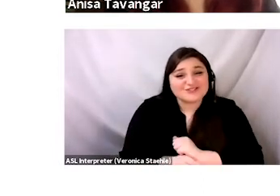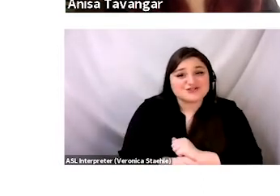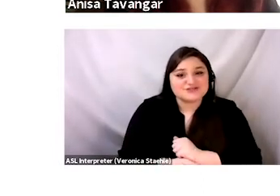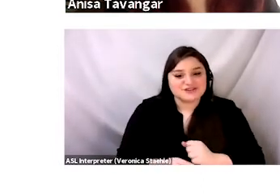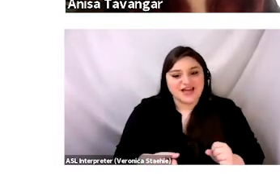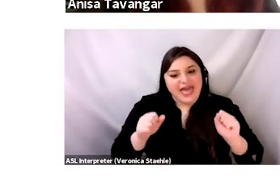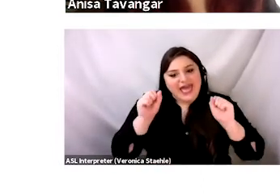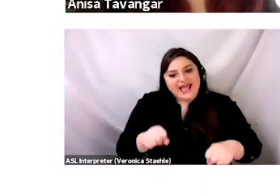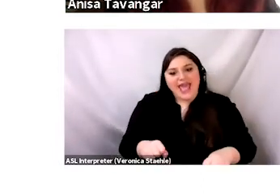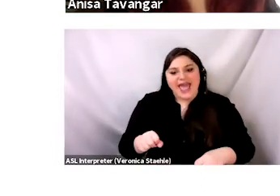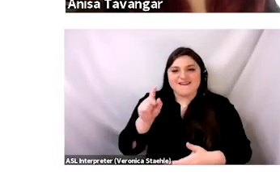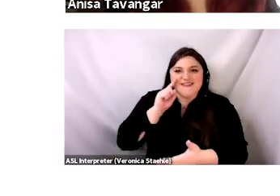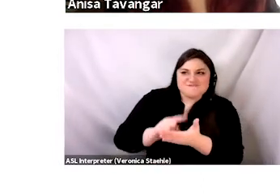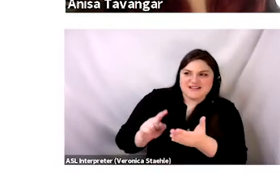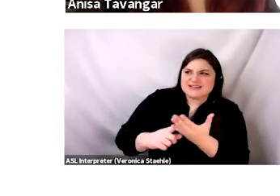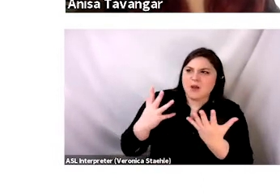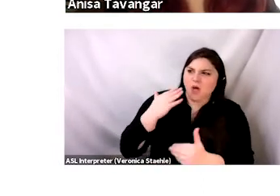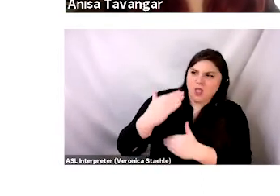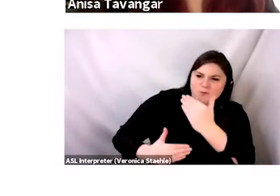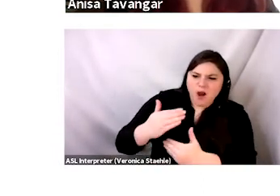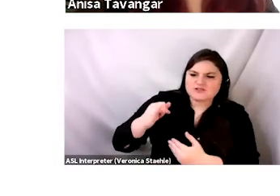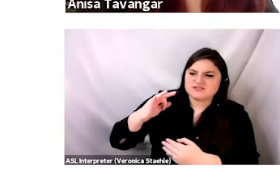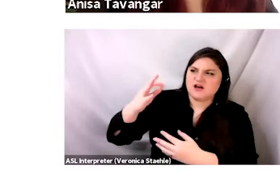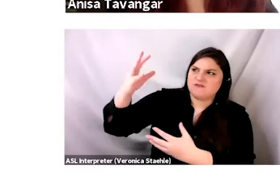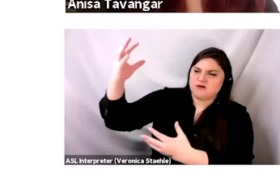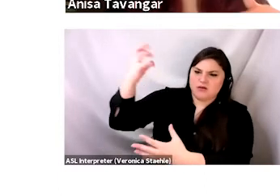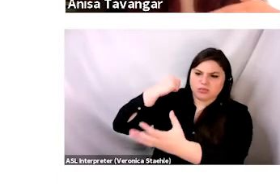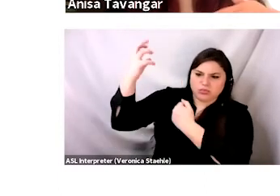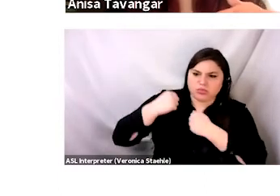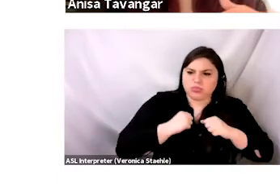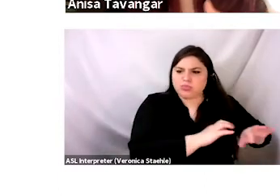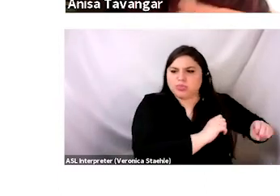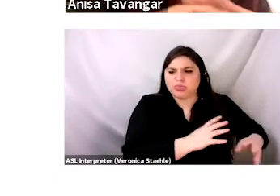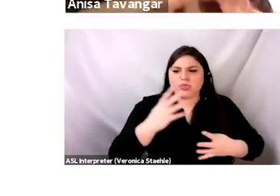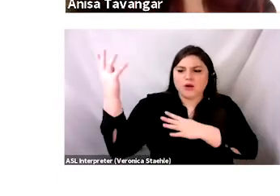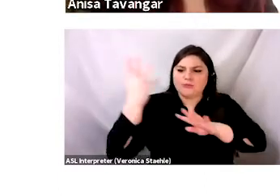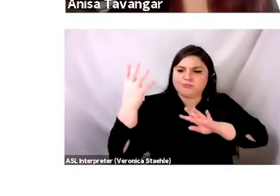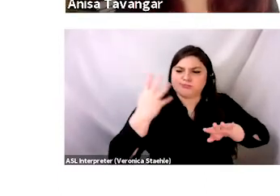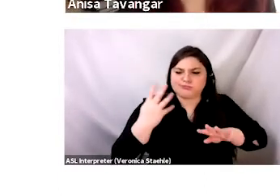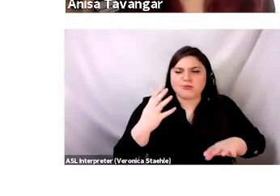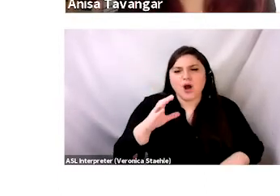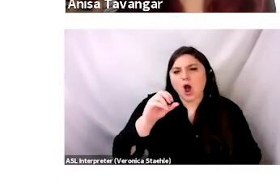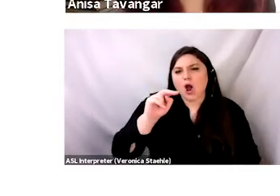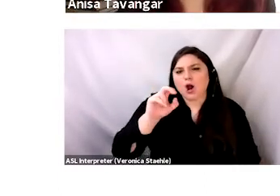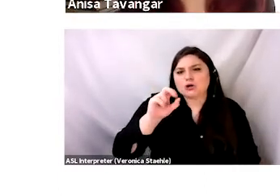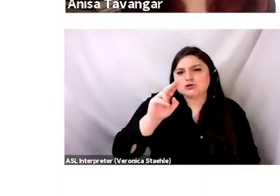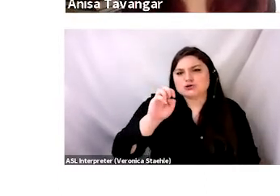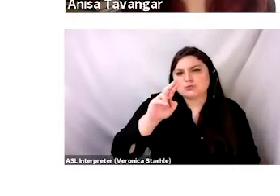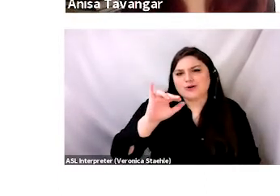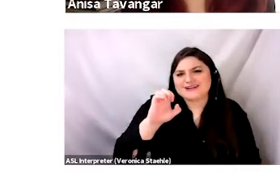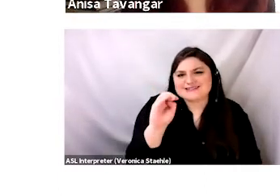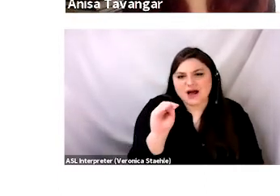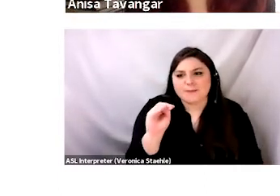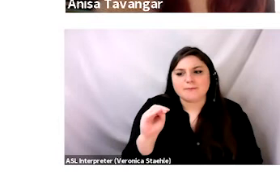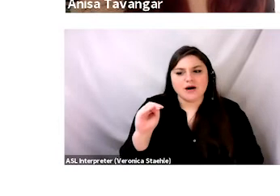consumerism from sort of this sort of broader perspective,